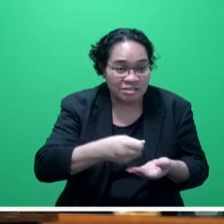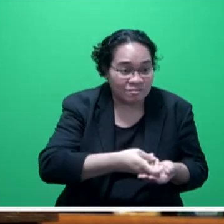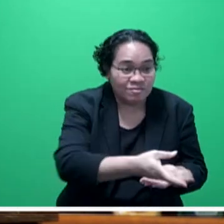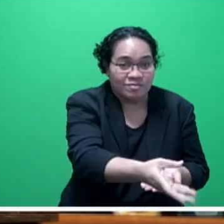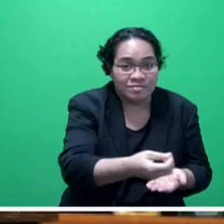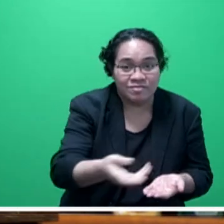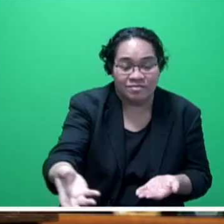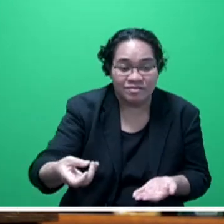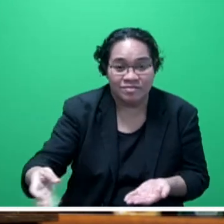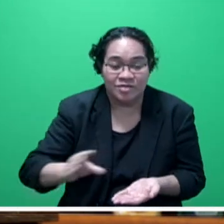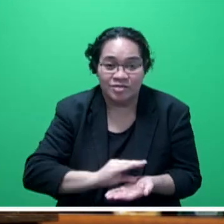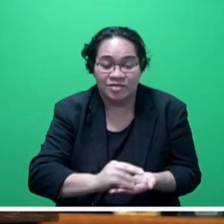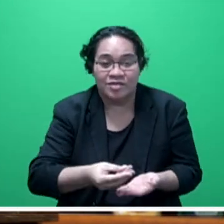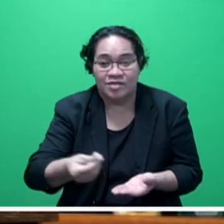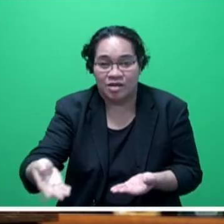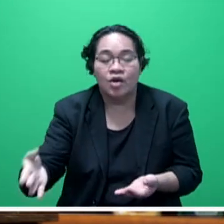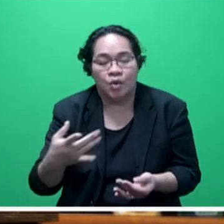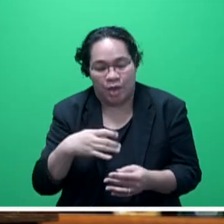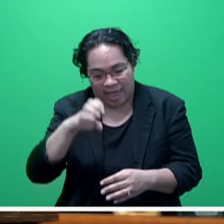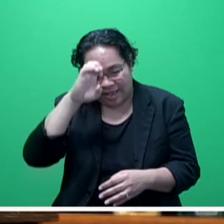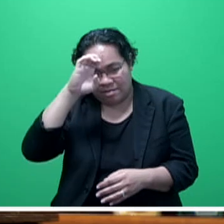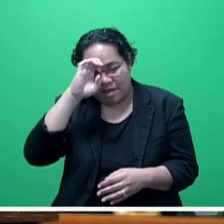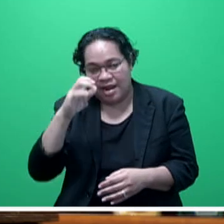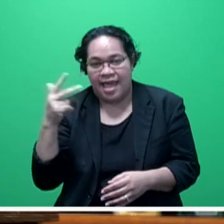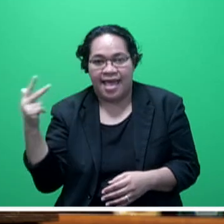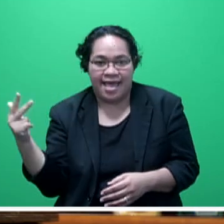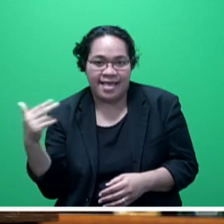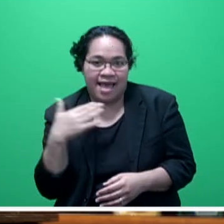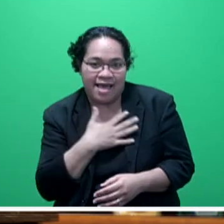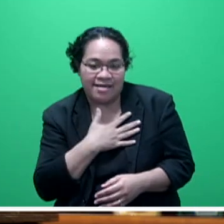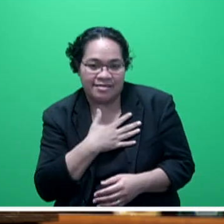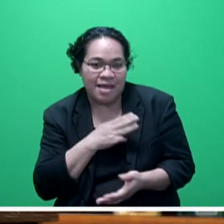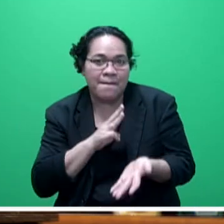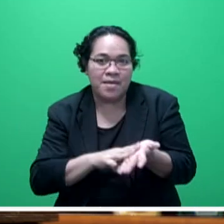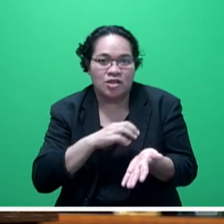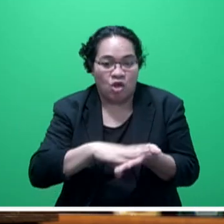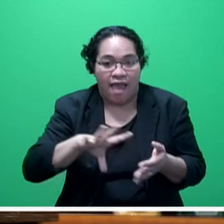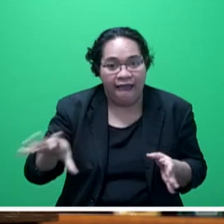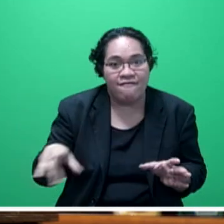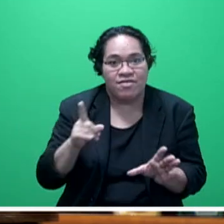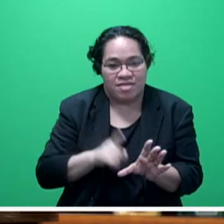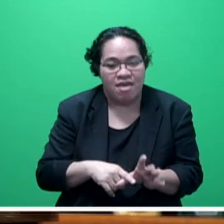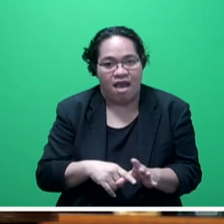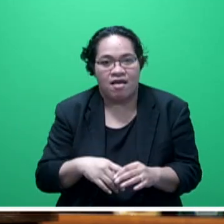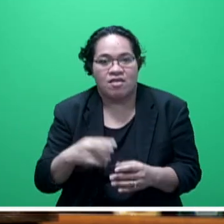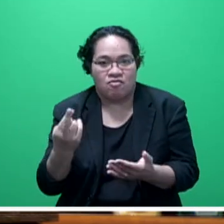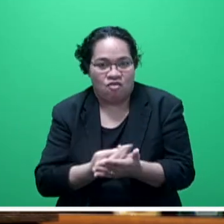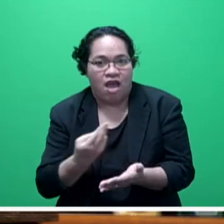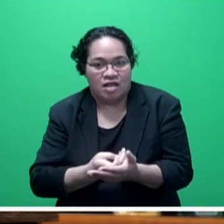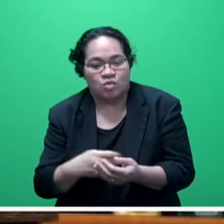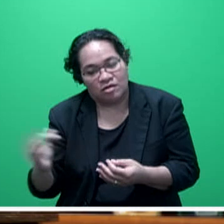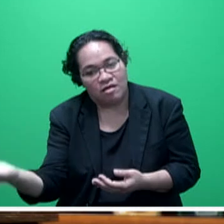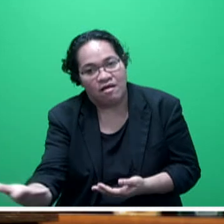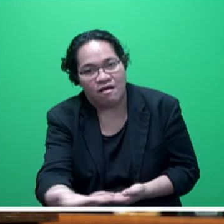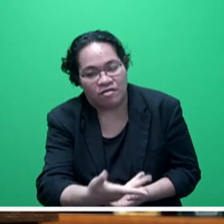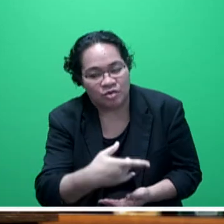expect to yield around $800 million worth of rice annually. And this is definitely going to